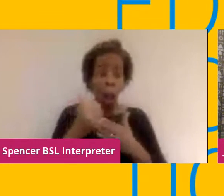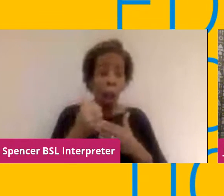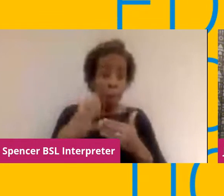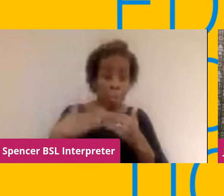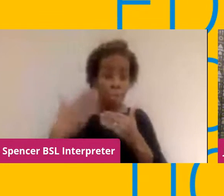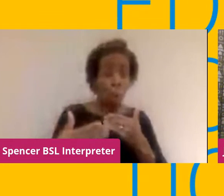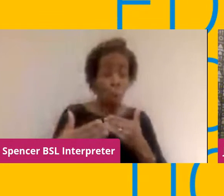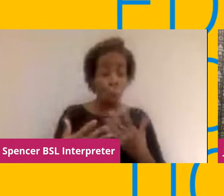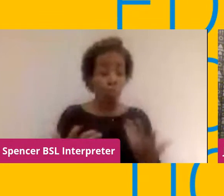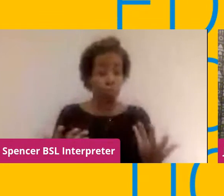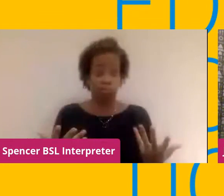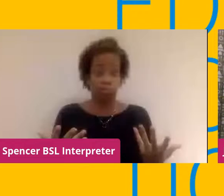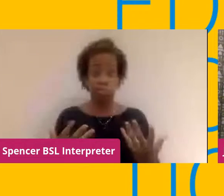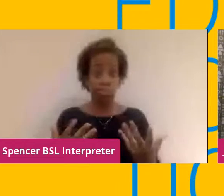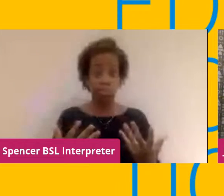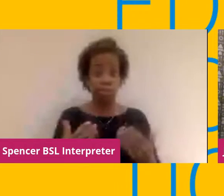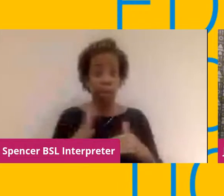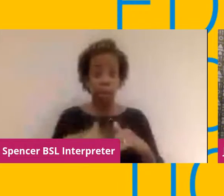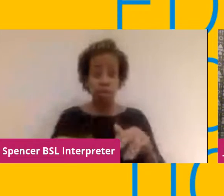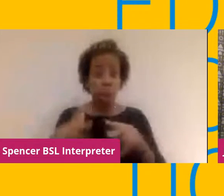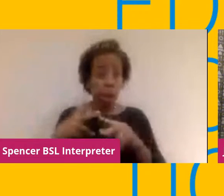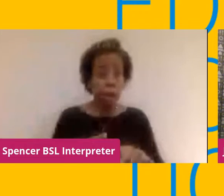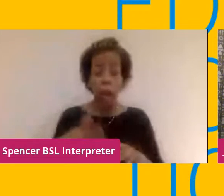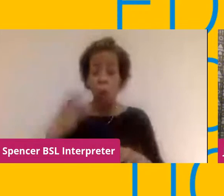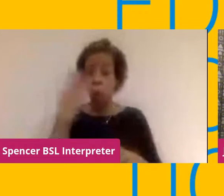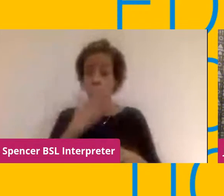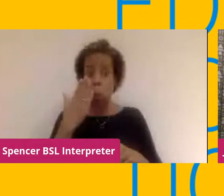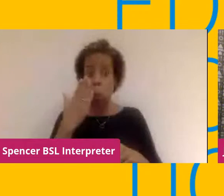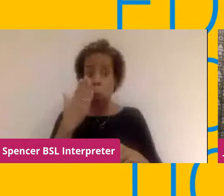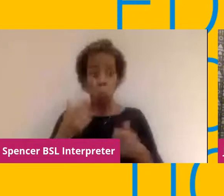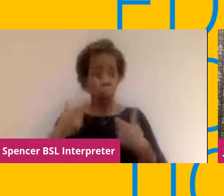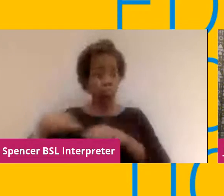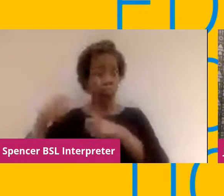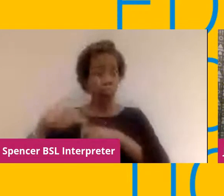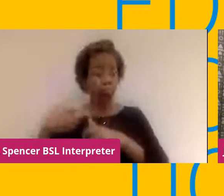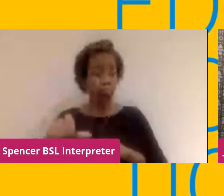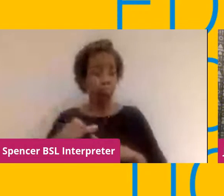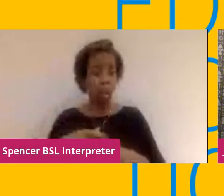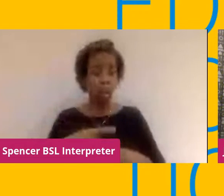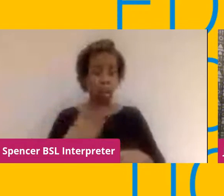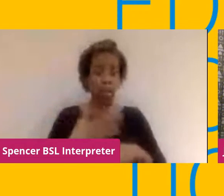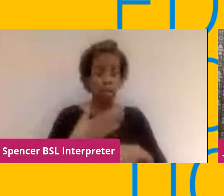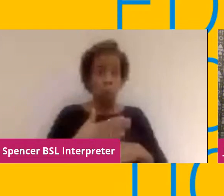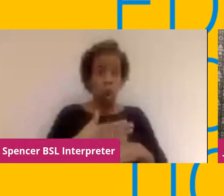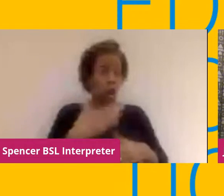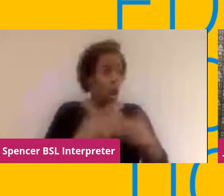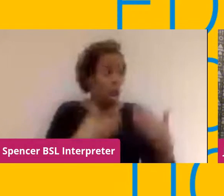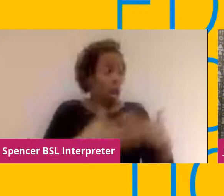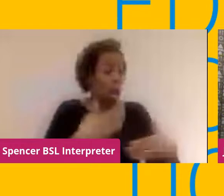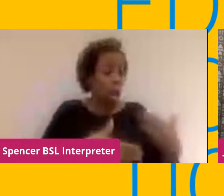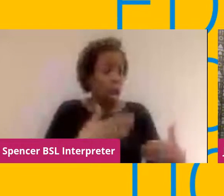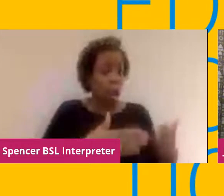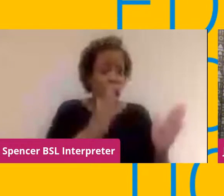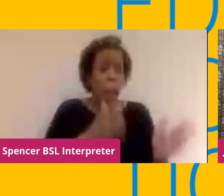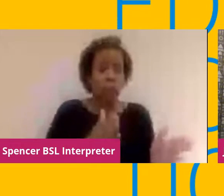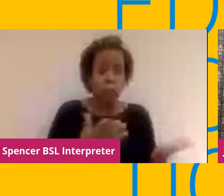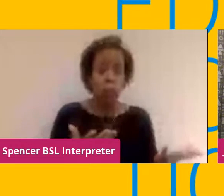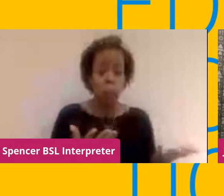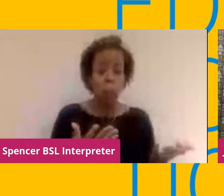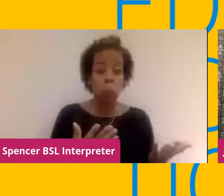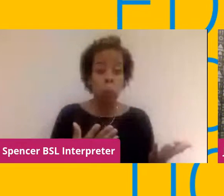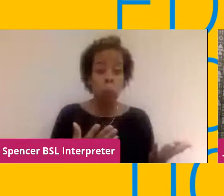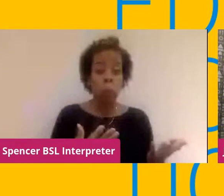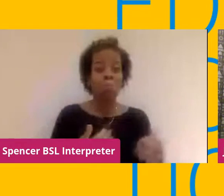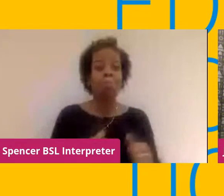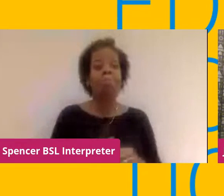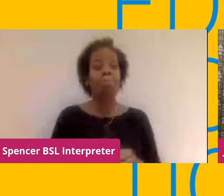example, childcare, schools, etc., are running for everybody. But it is worth bearing in mind that you could be covered by that